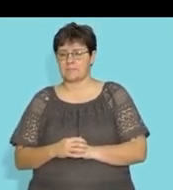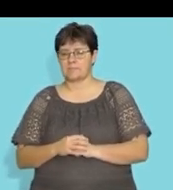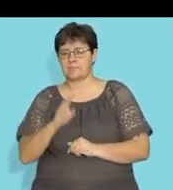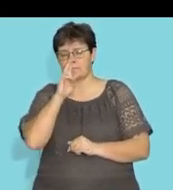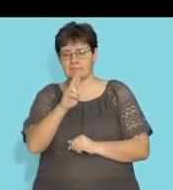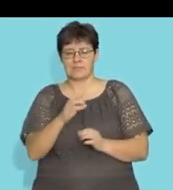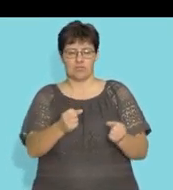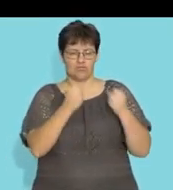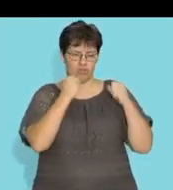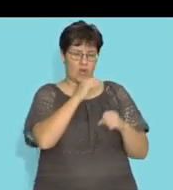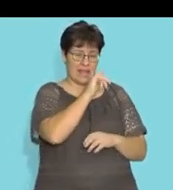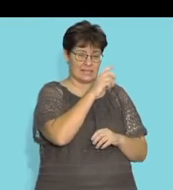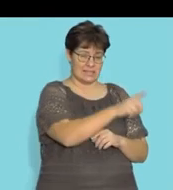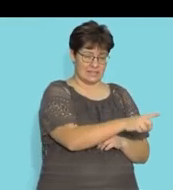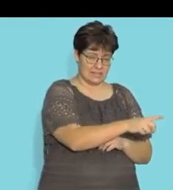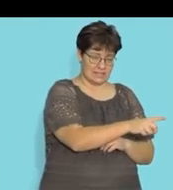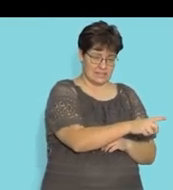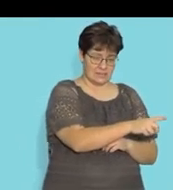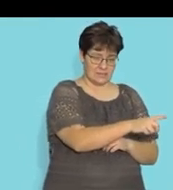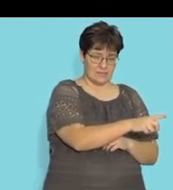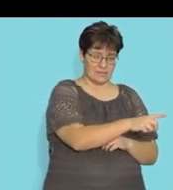Right, when we look at a strong acid,